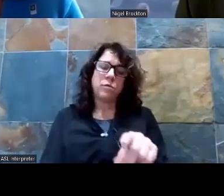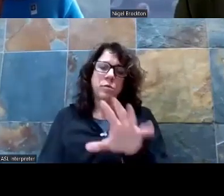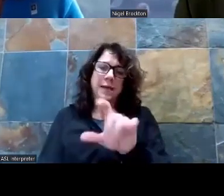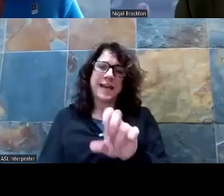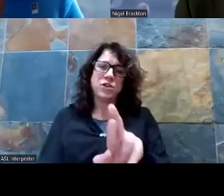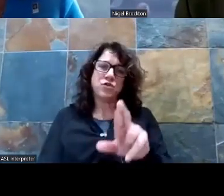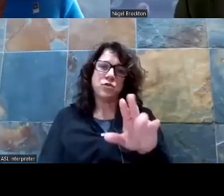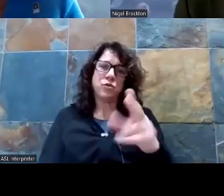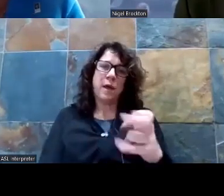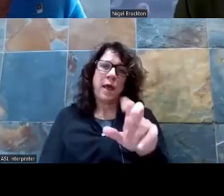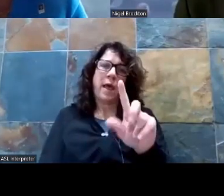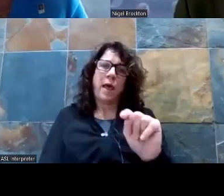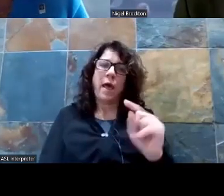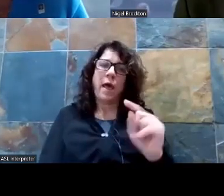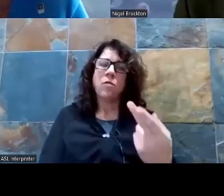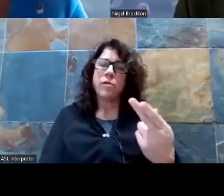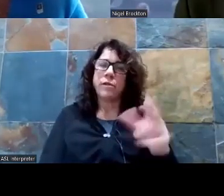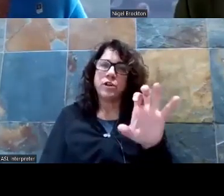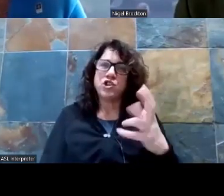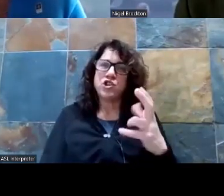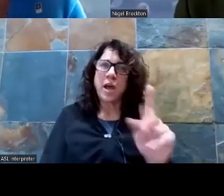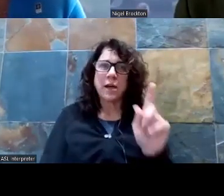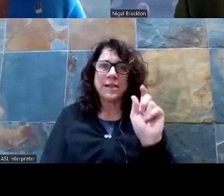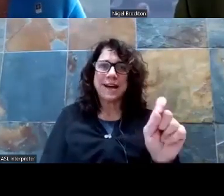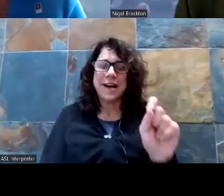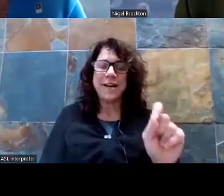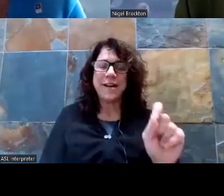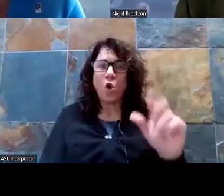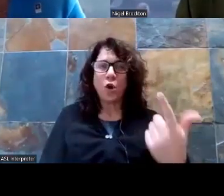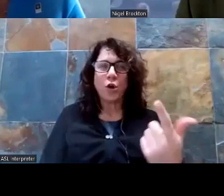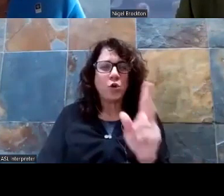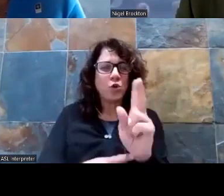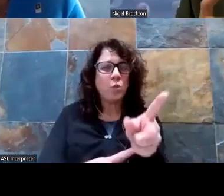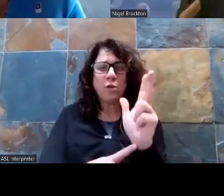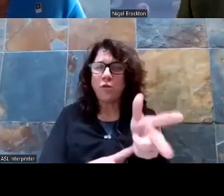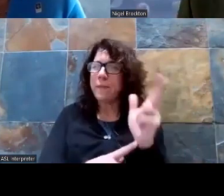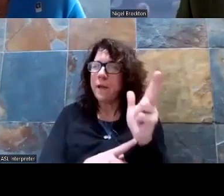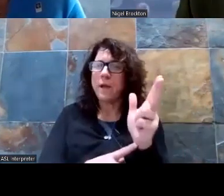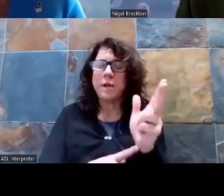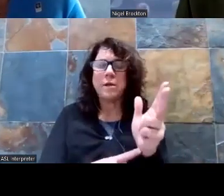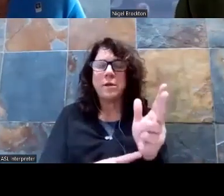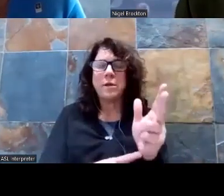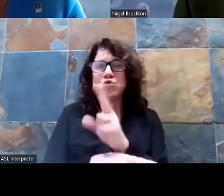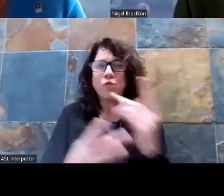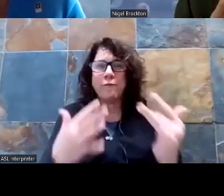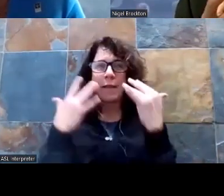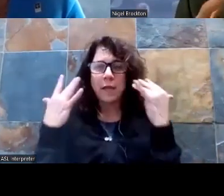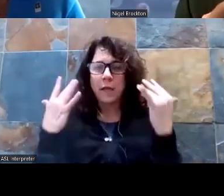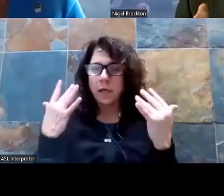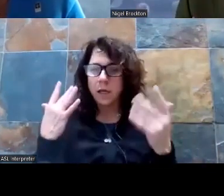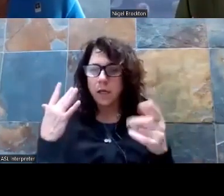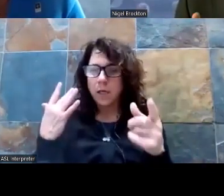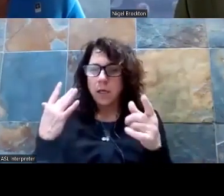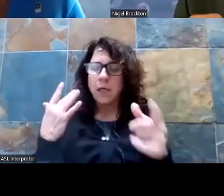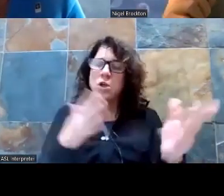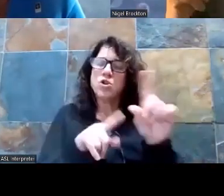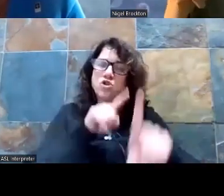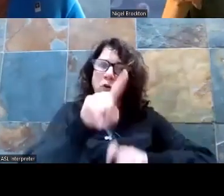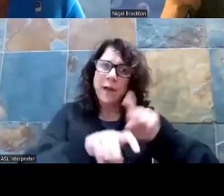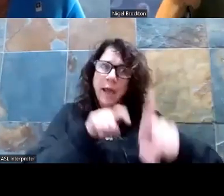cancerhealthcheck.org, the website, it's like a 2 or 3 minute, very user-friendly